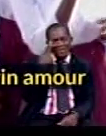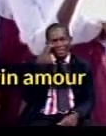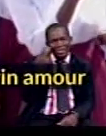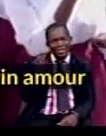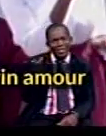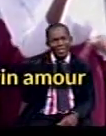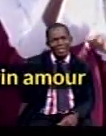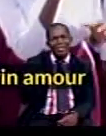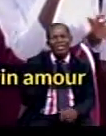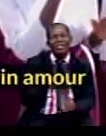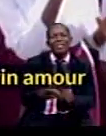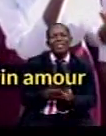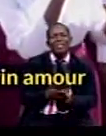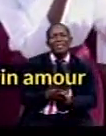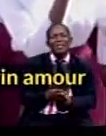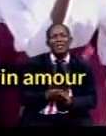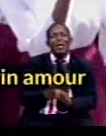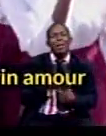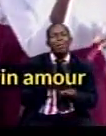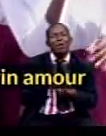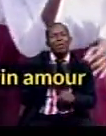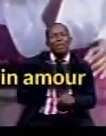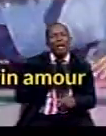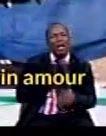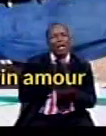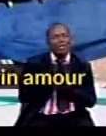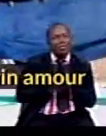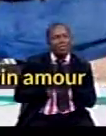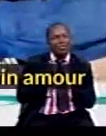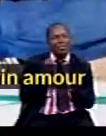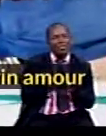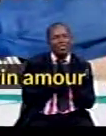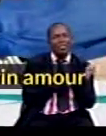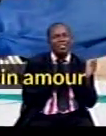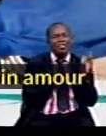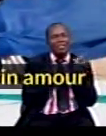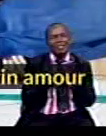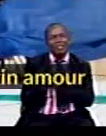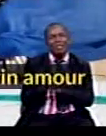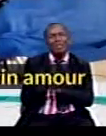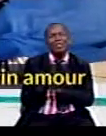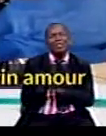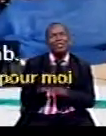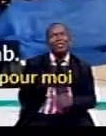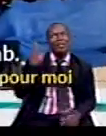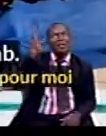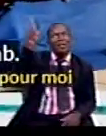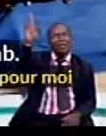Jesus and his love divine.